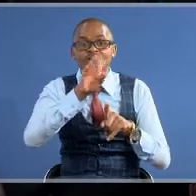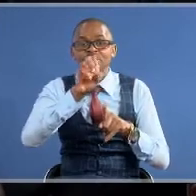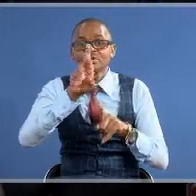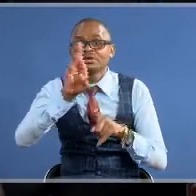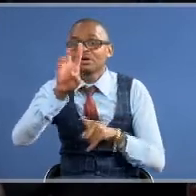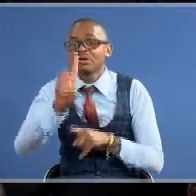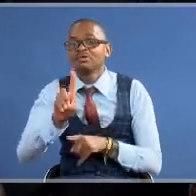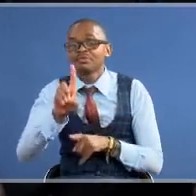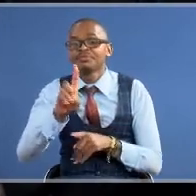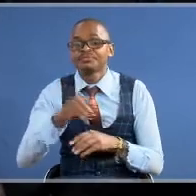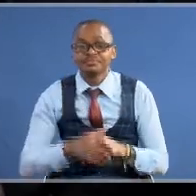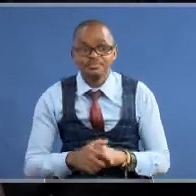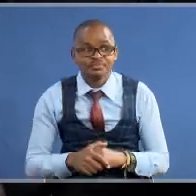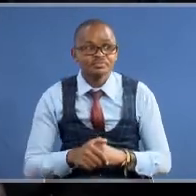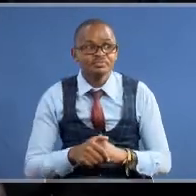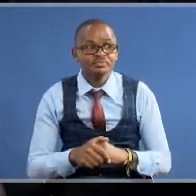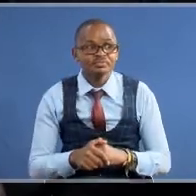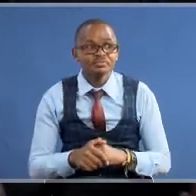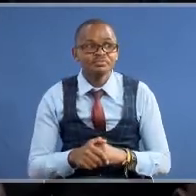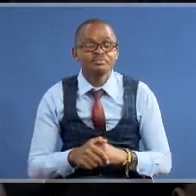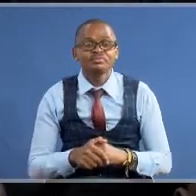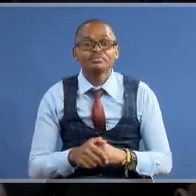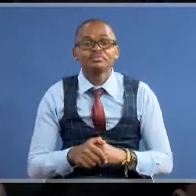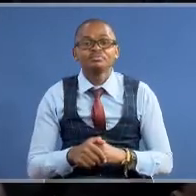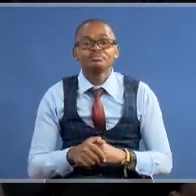his investigations. Your Honor,